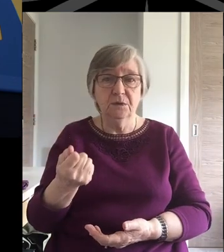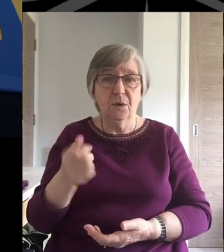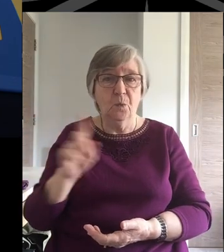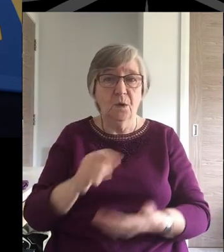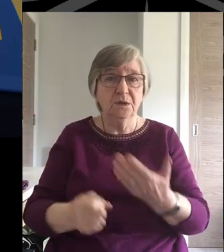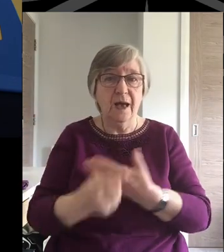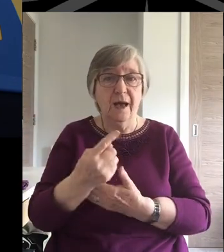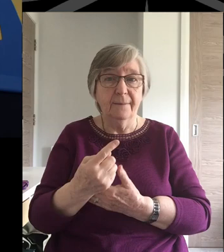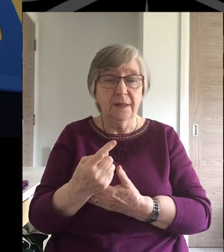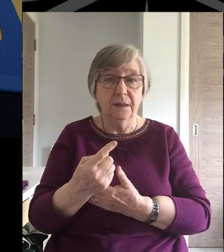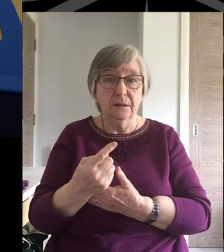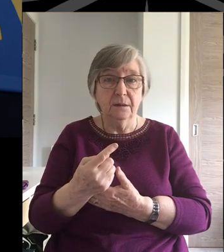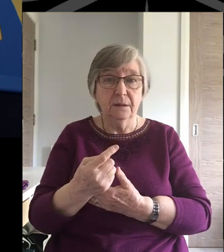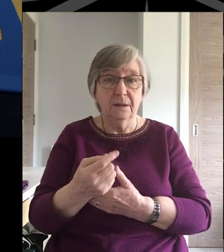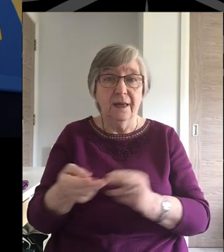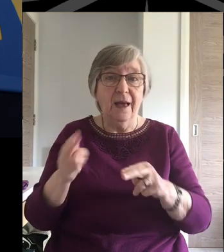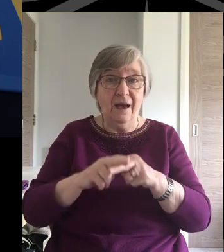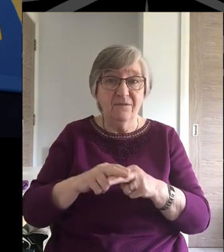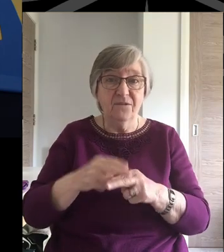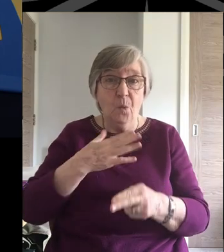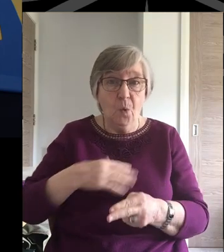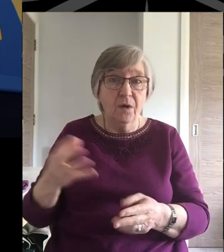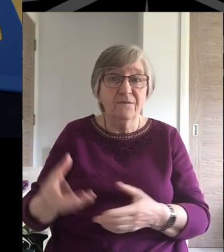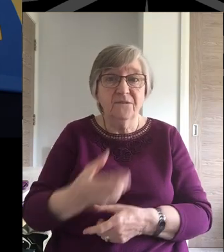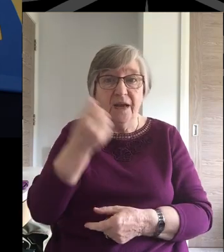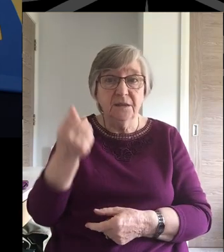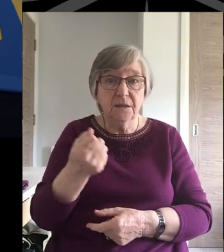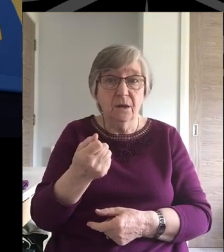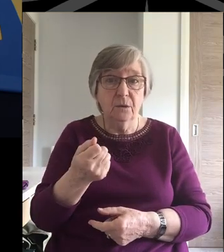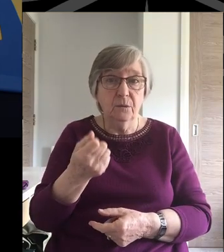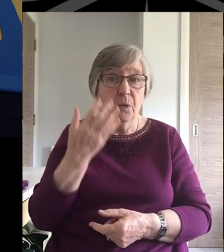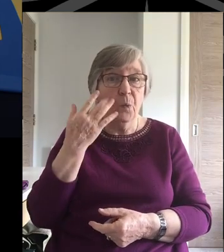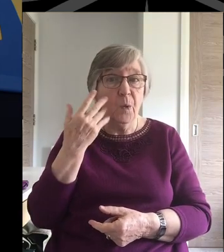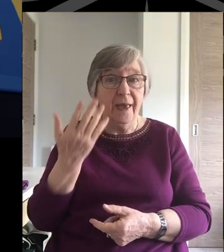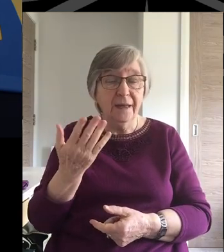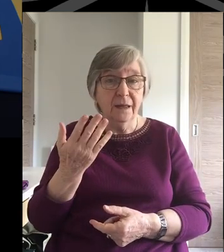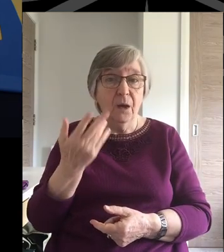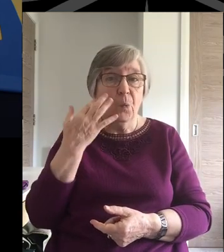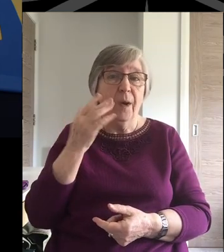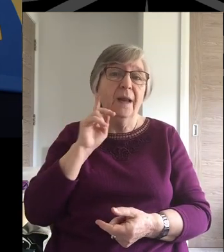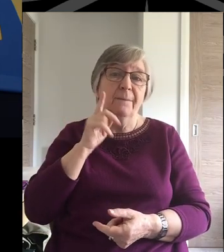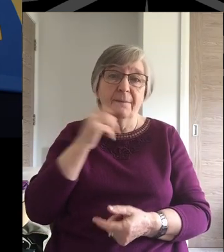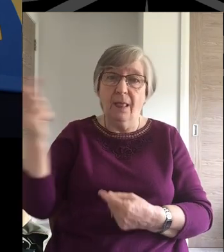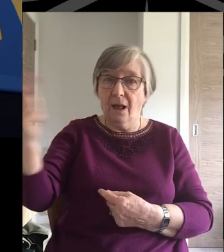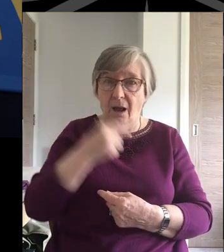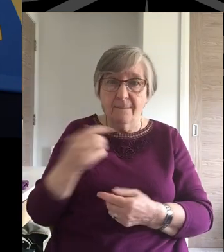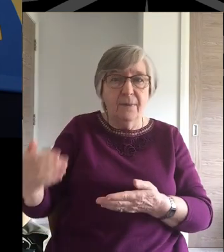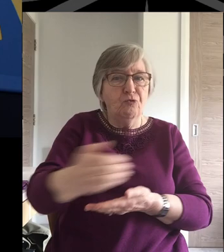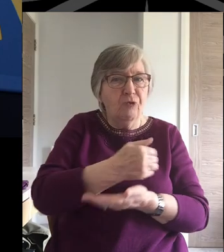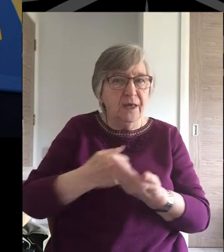And if he's ever to find out any of these things, it would only be when he gets rescued and people tell him.